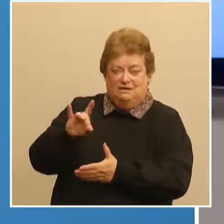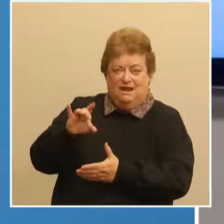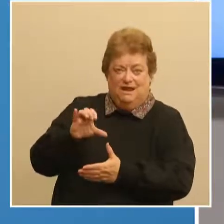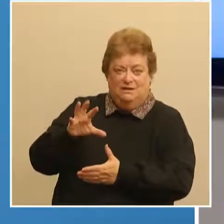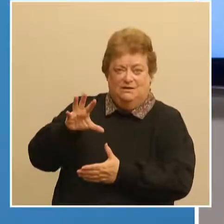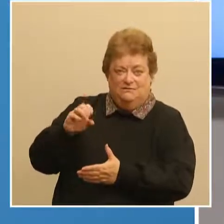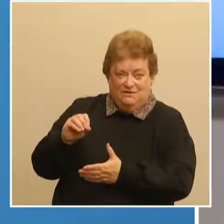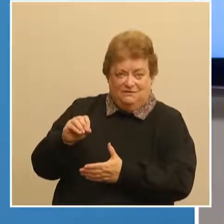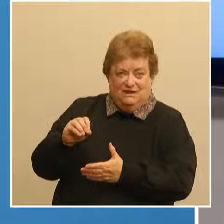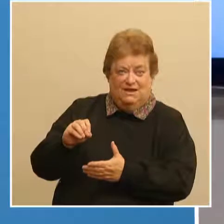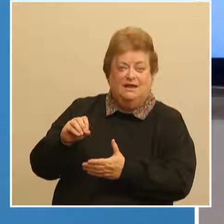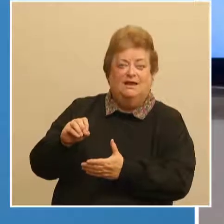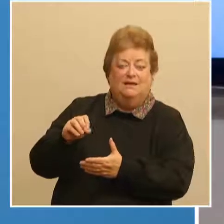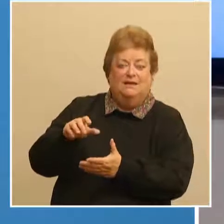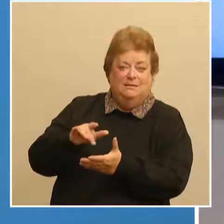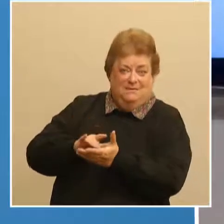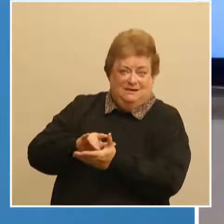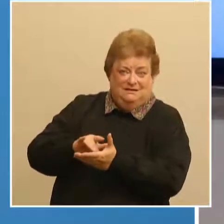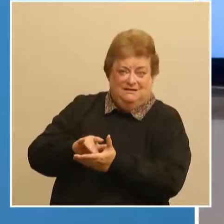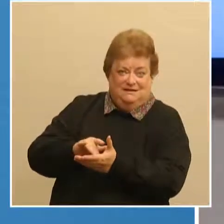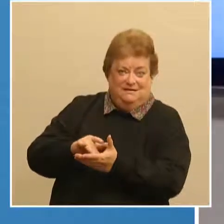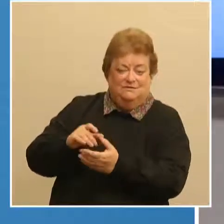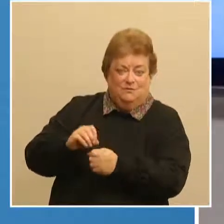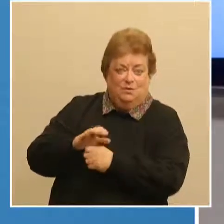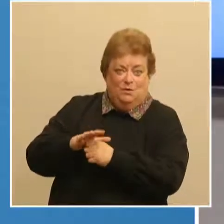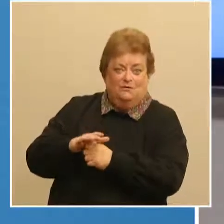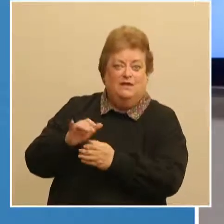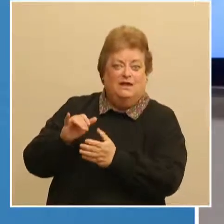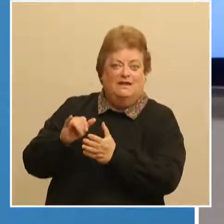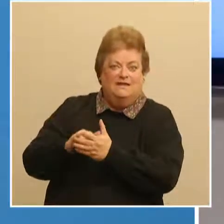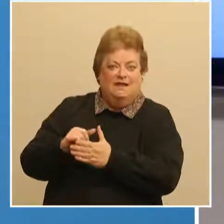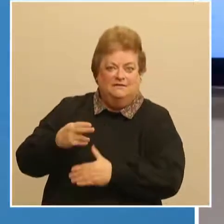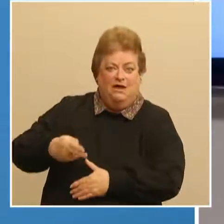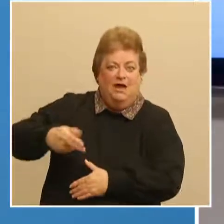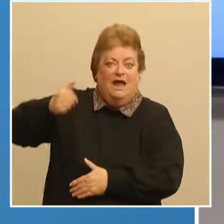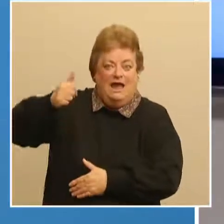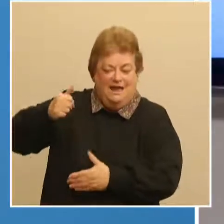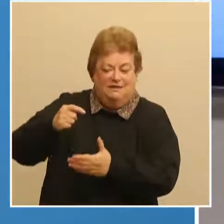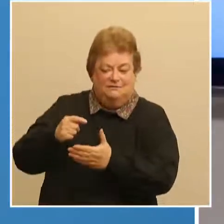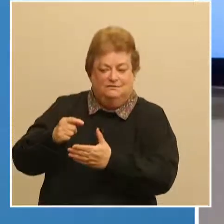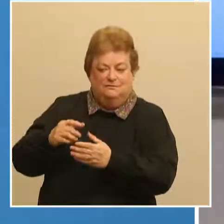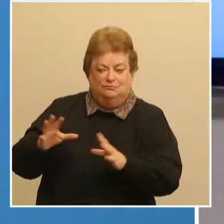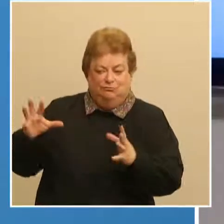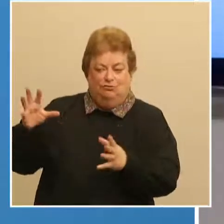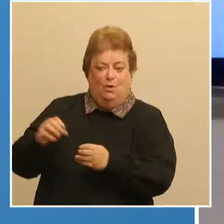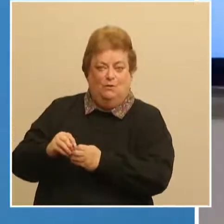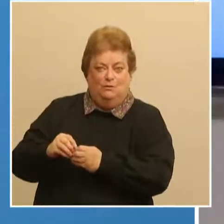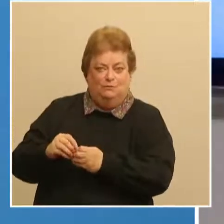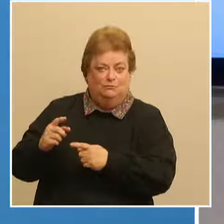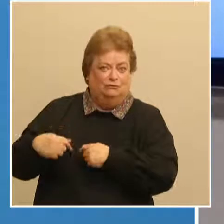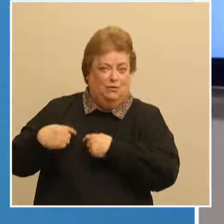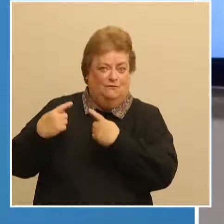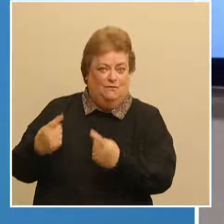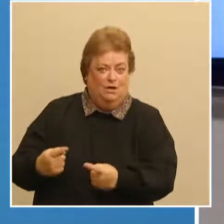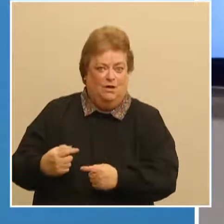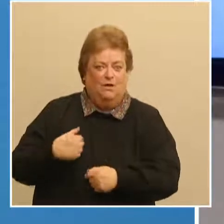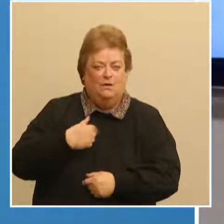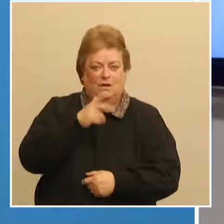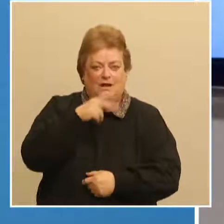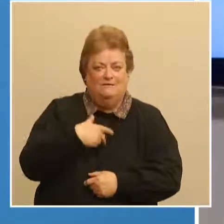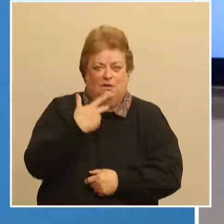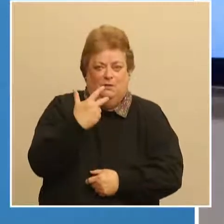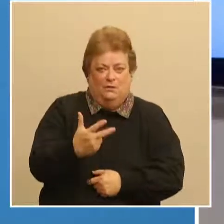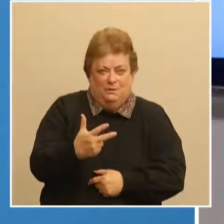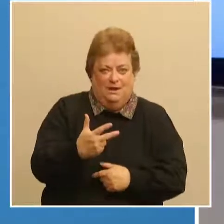of COVID-19 vaccine, which is our highest weekly total to date. We will be holding 3 large-scale